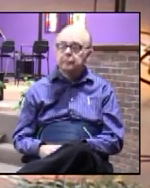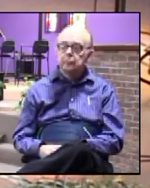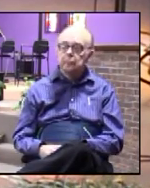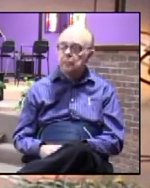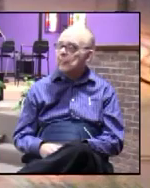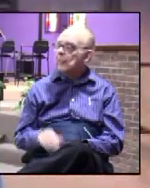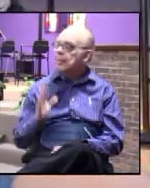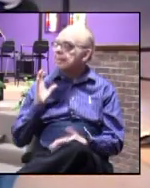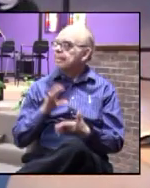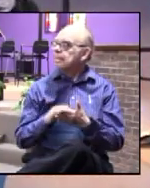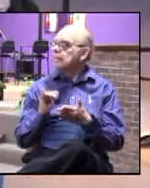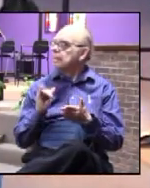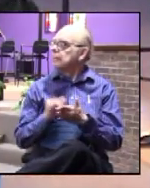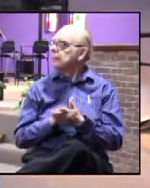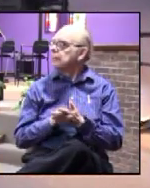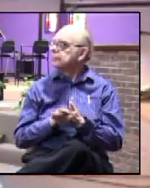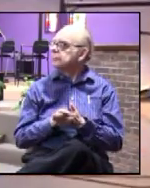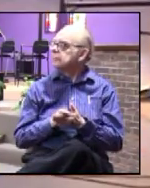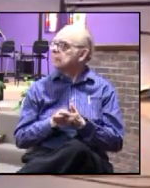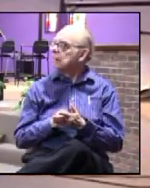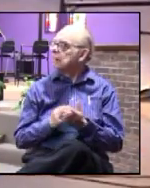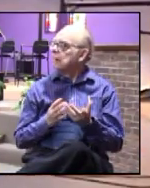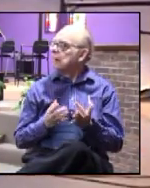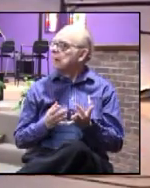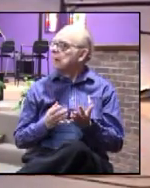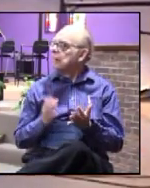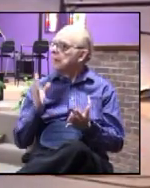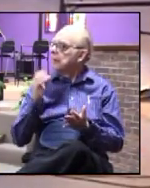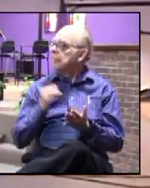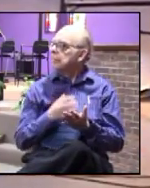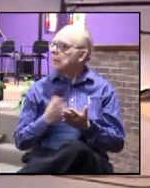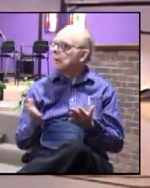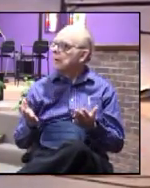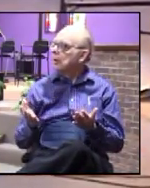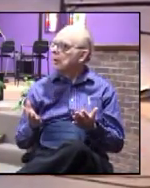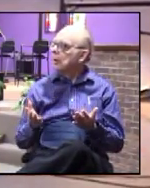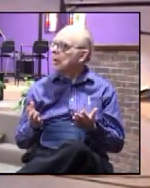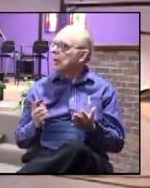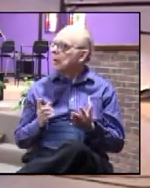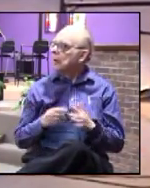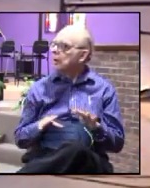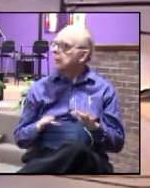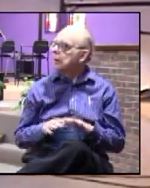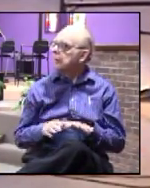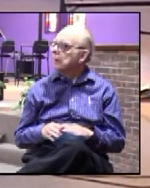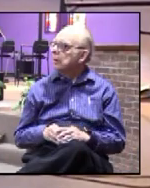And you find out then, hold on, you were missing something. So you know what I started doing?